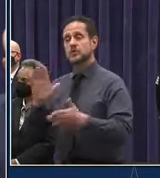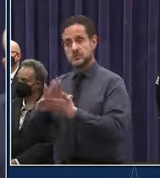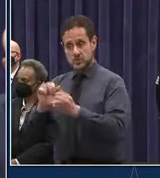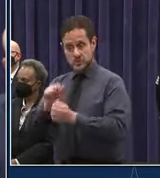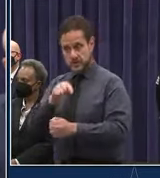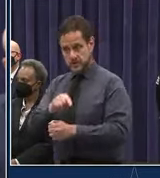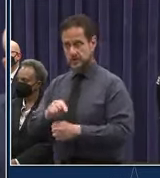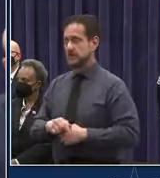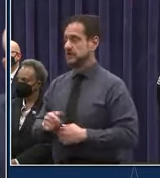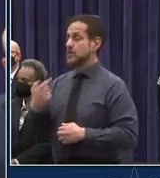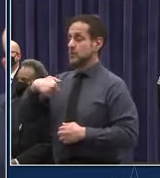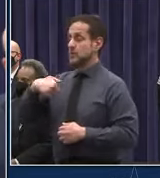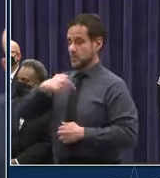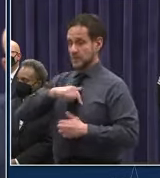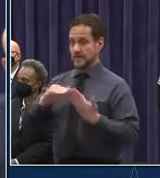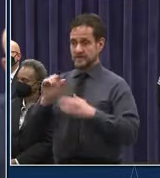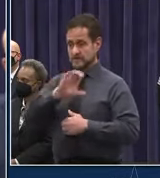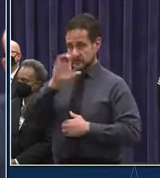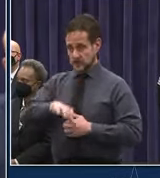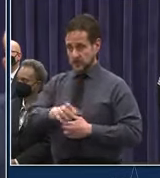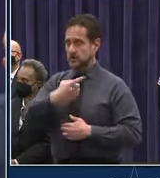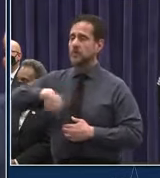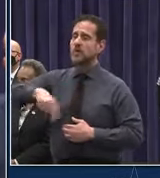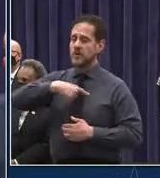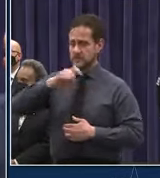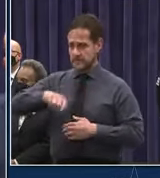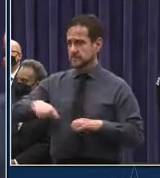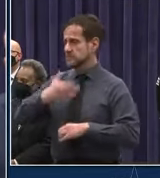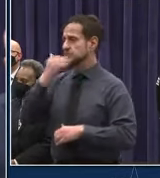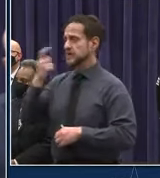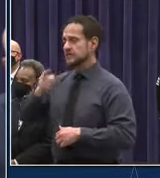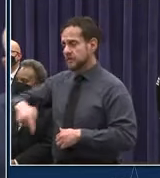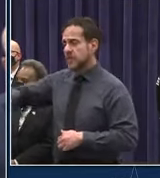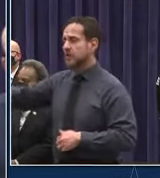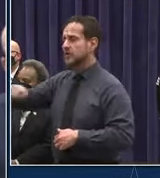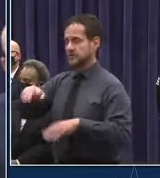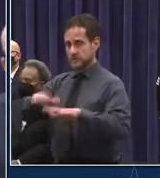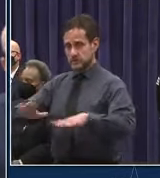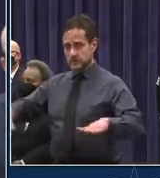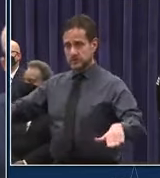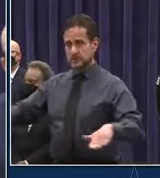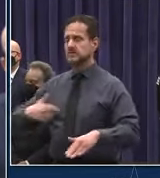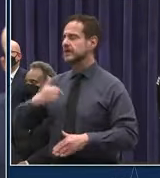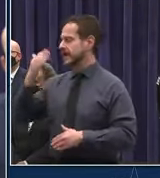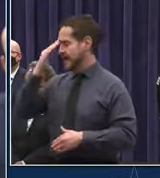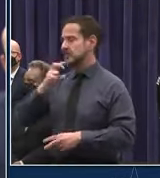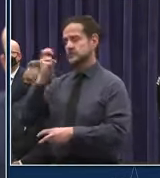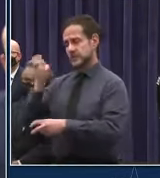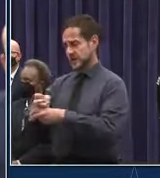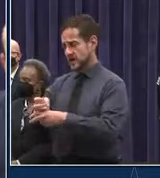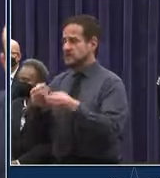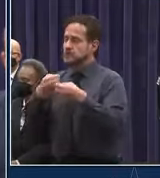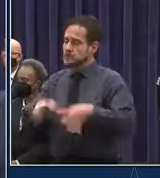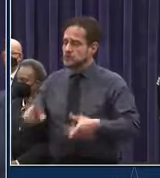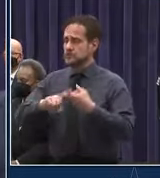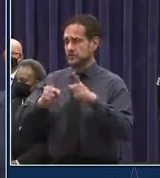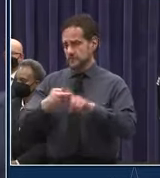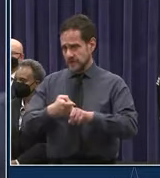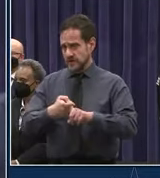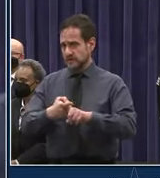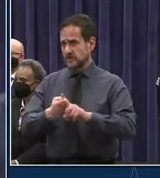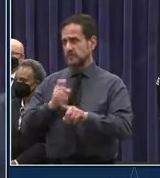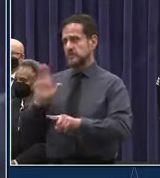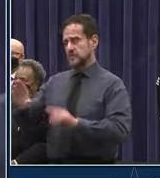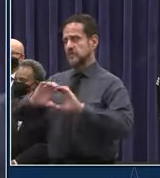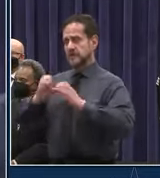city must all do better for you. I know how hard it is to lose a classmate. I,